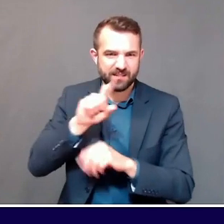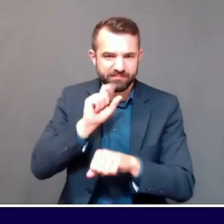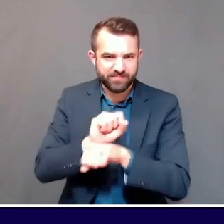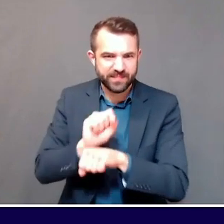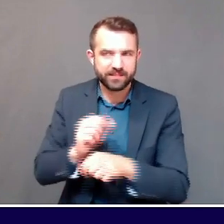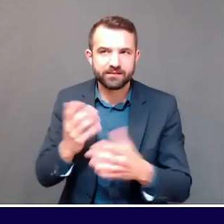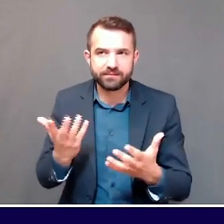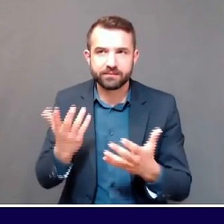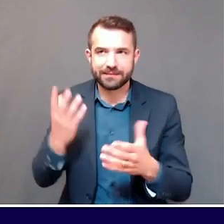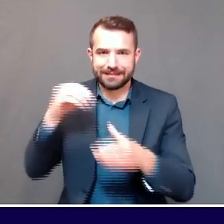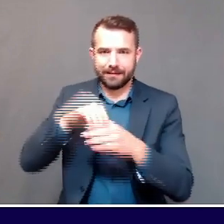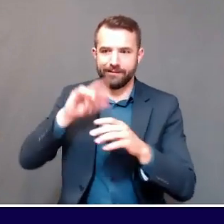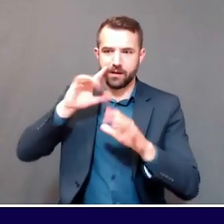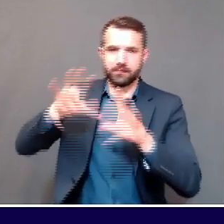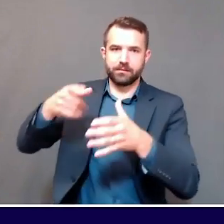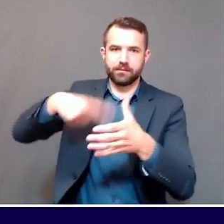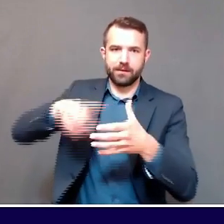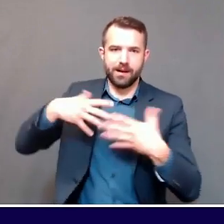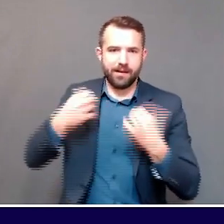healthcare workers.